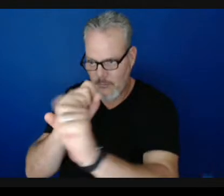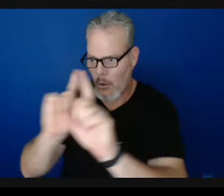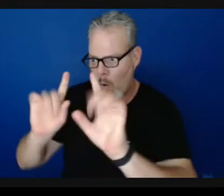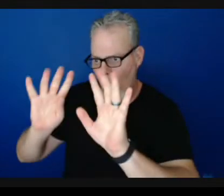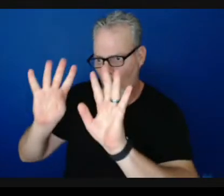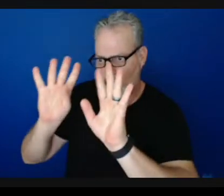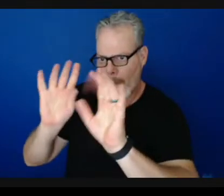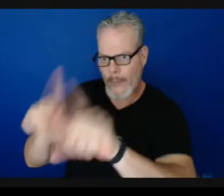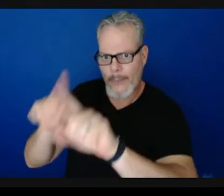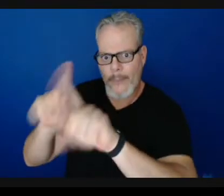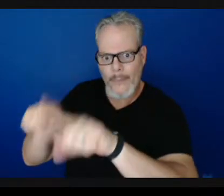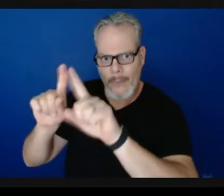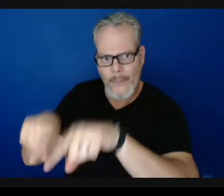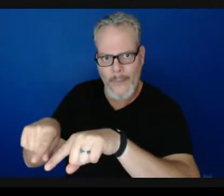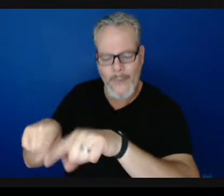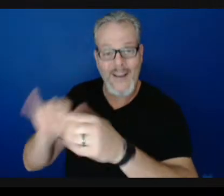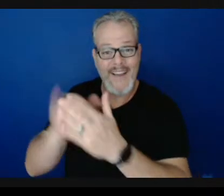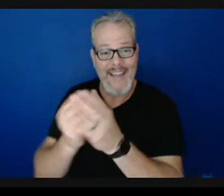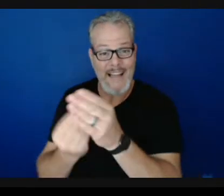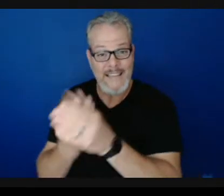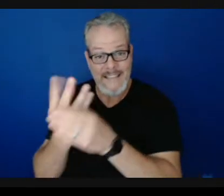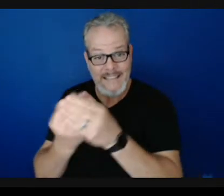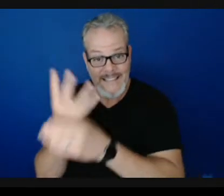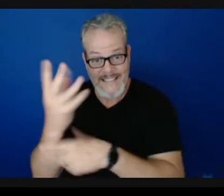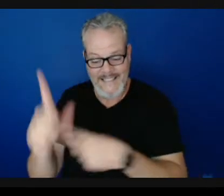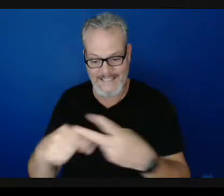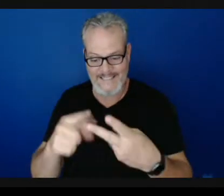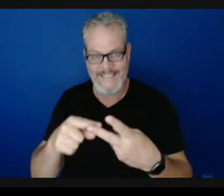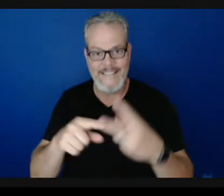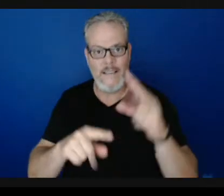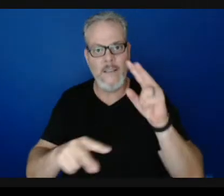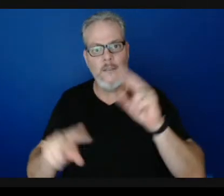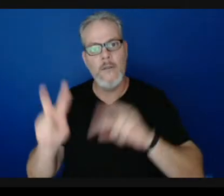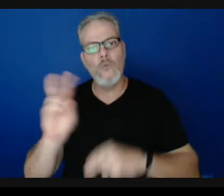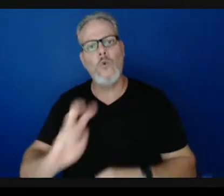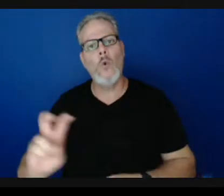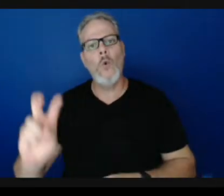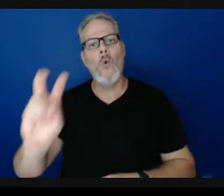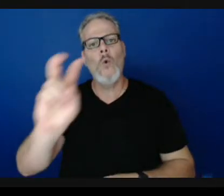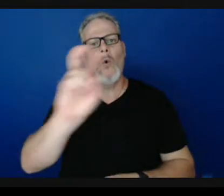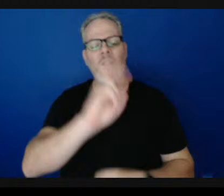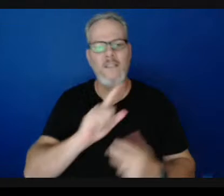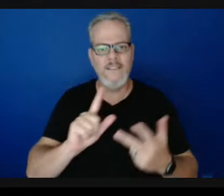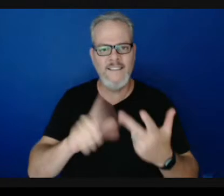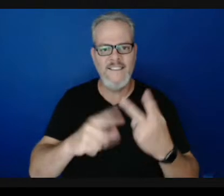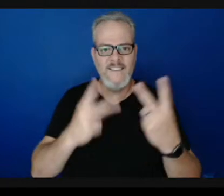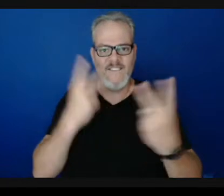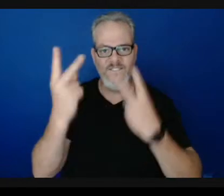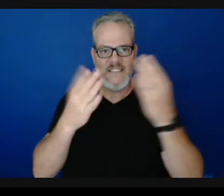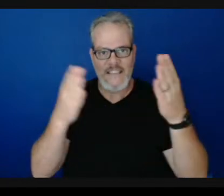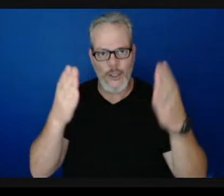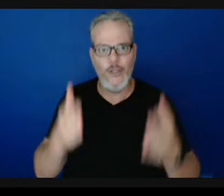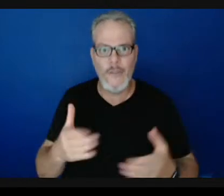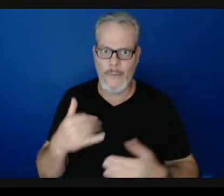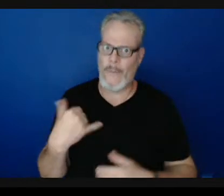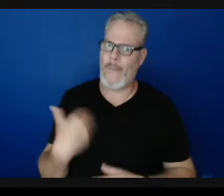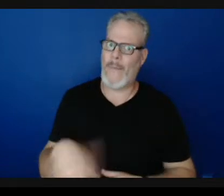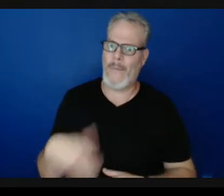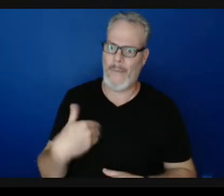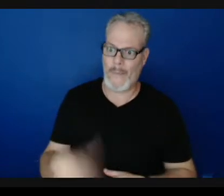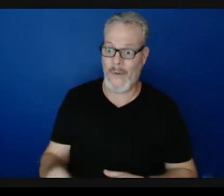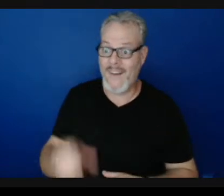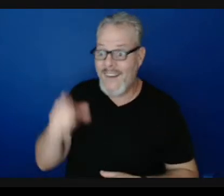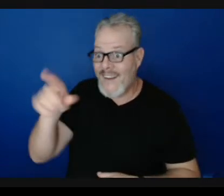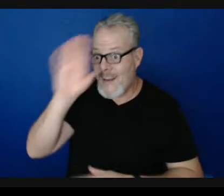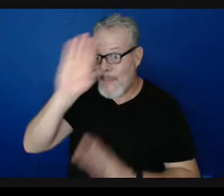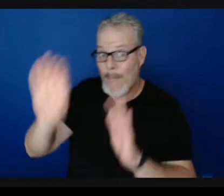the tours and the visitors, please go slow up there. Check out that nice shot from Janice Way from the National Park Service. She takes